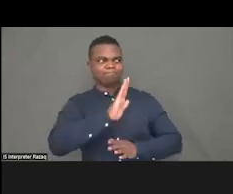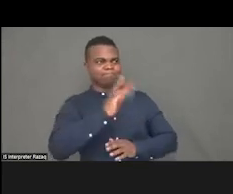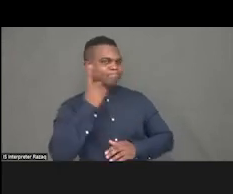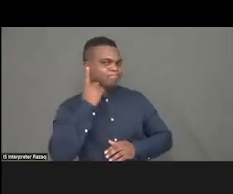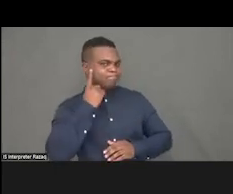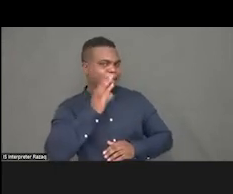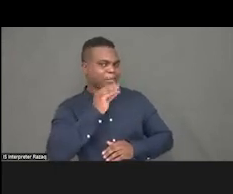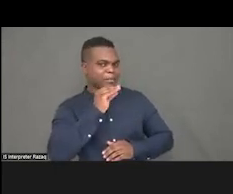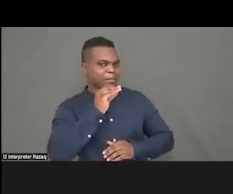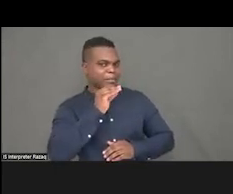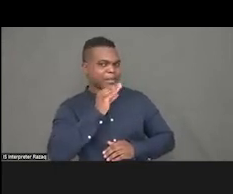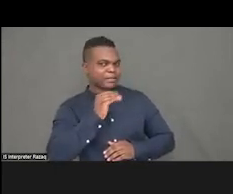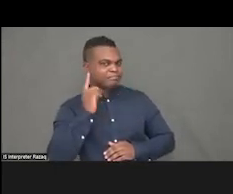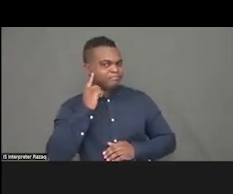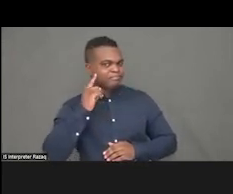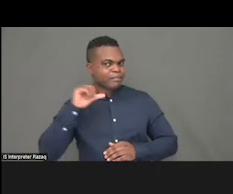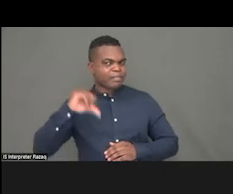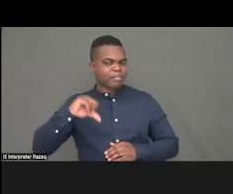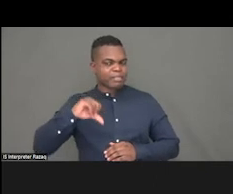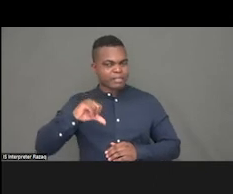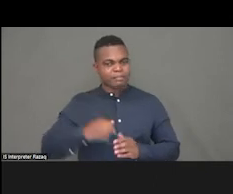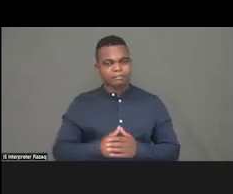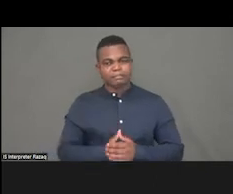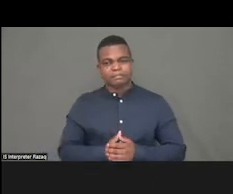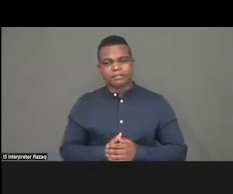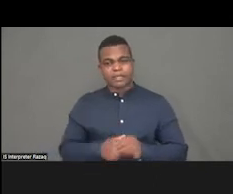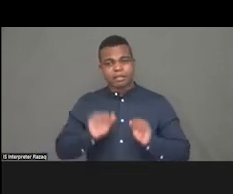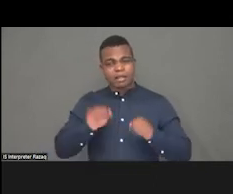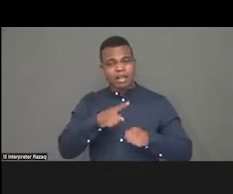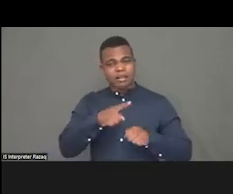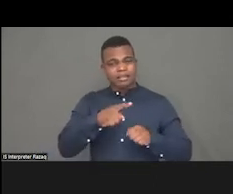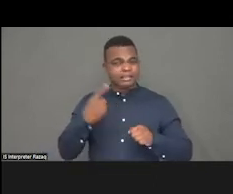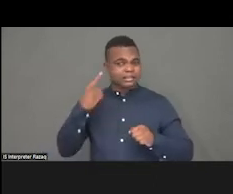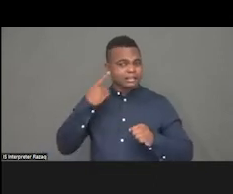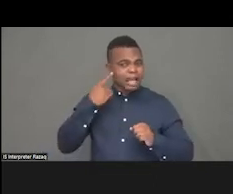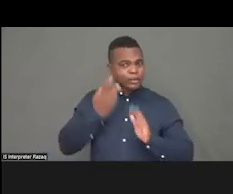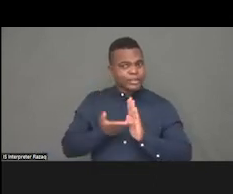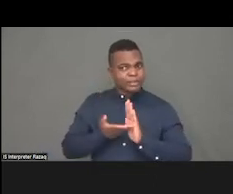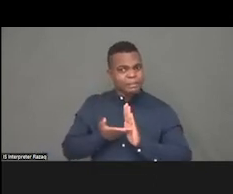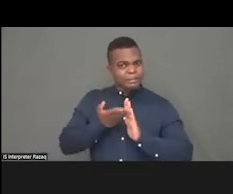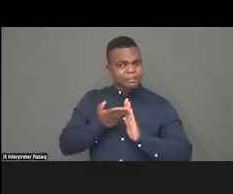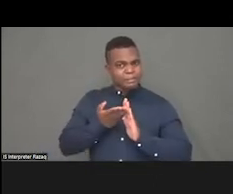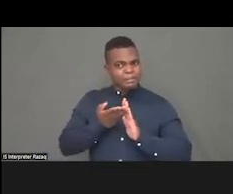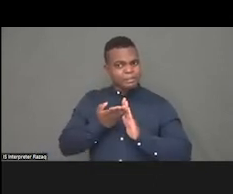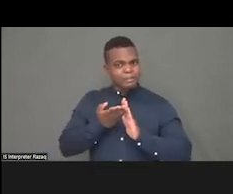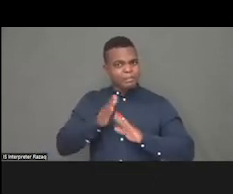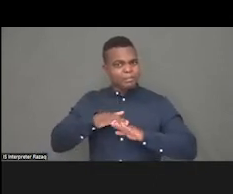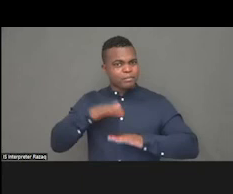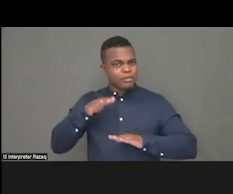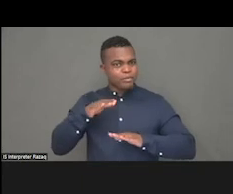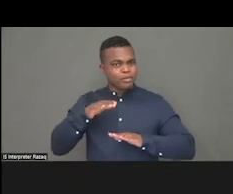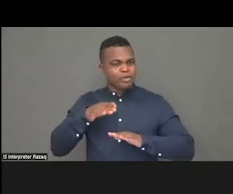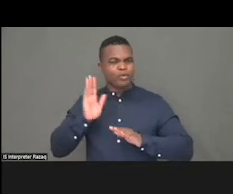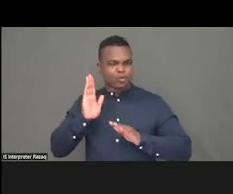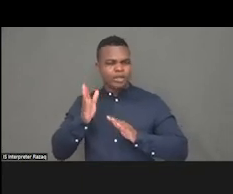sound setting and come back to you because our interpreter can't hear you for now. Can we check